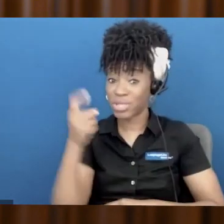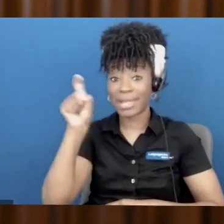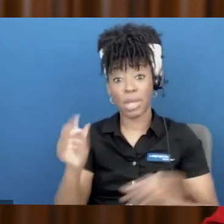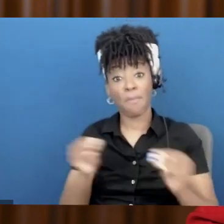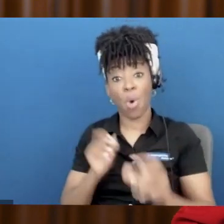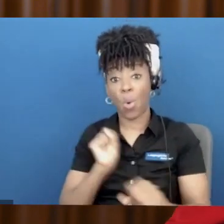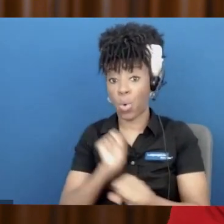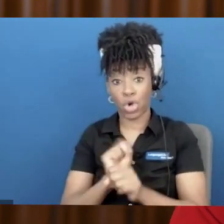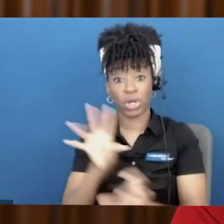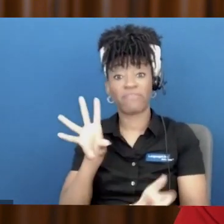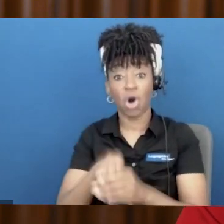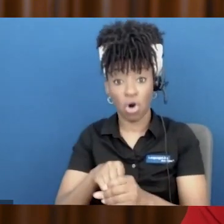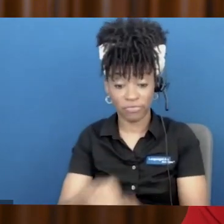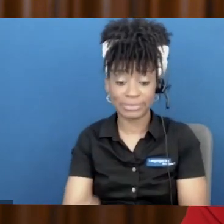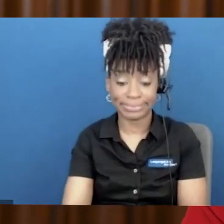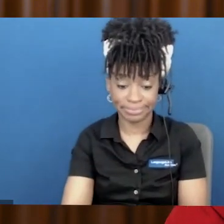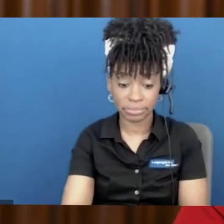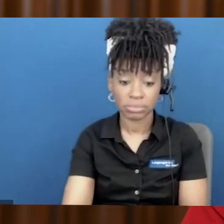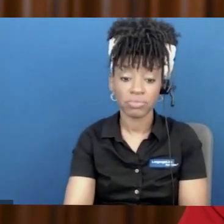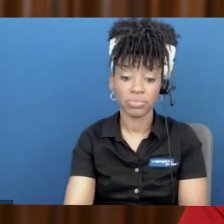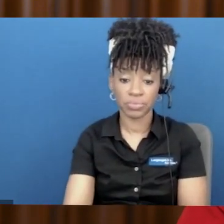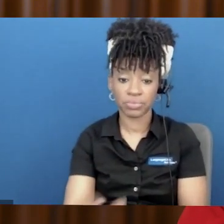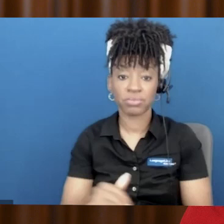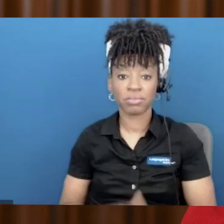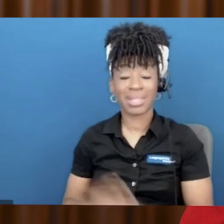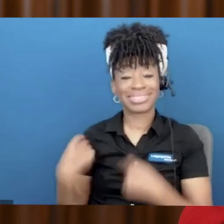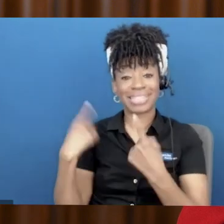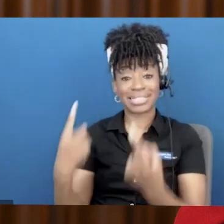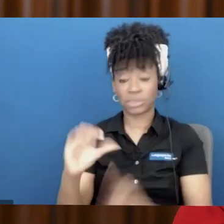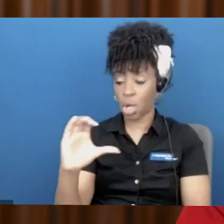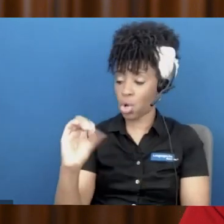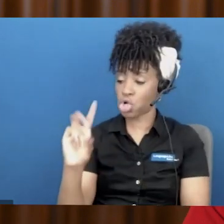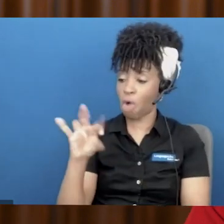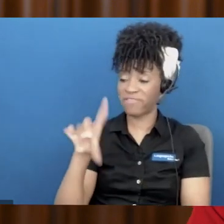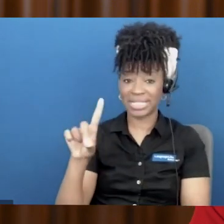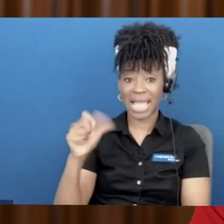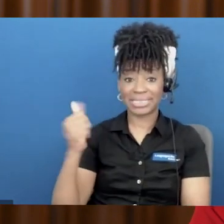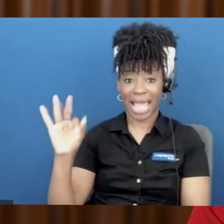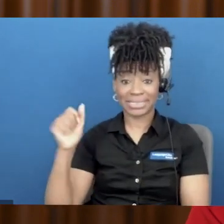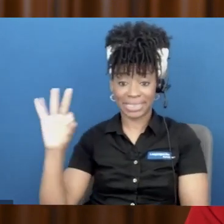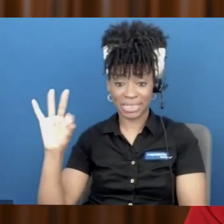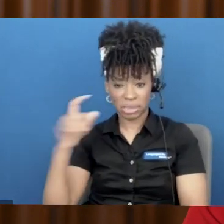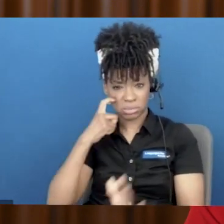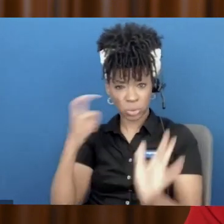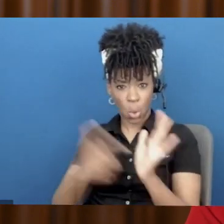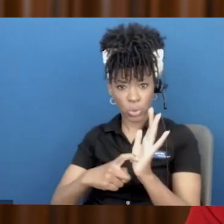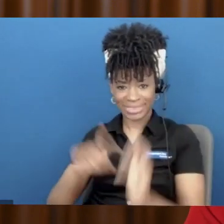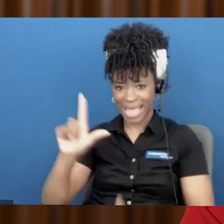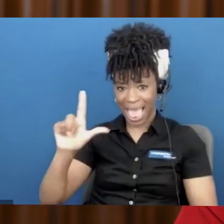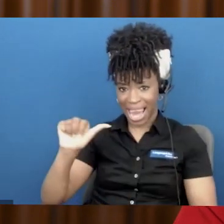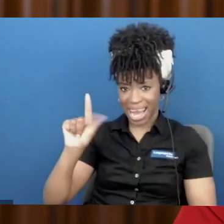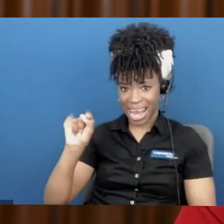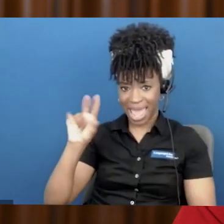We have been closely tracking COVID-19 health-related disparities. Both our Latinx community and our Black community are suffering rates of